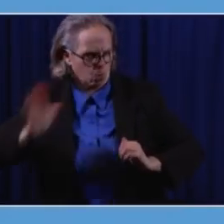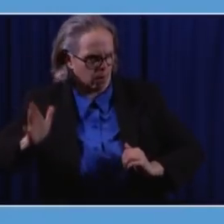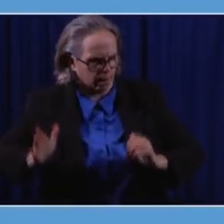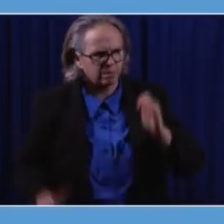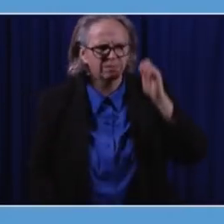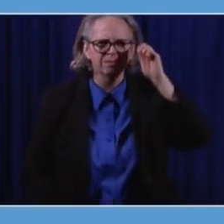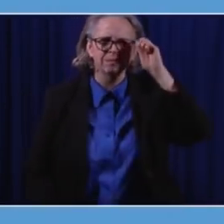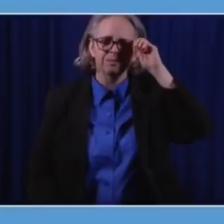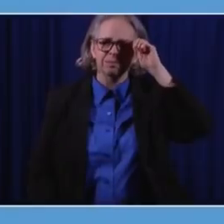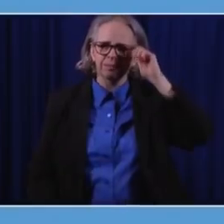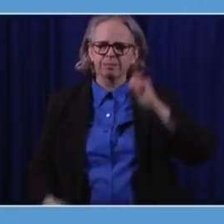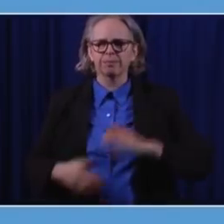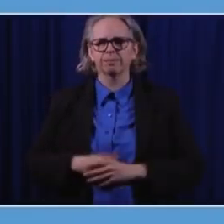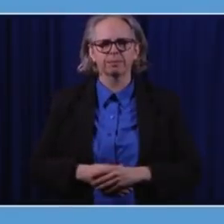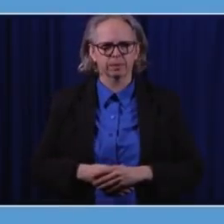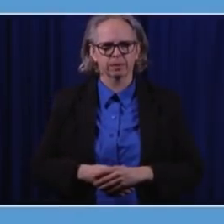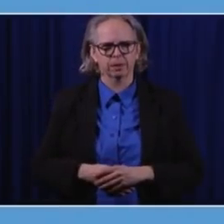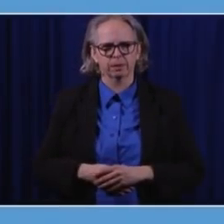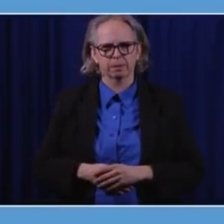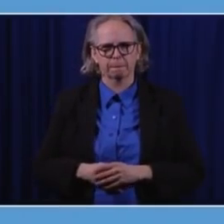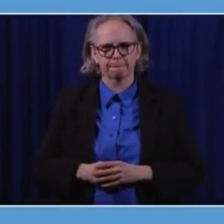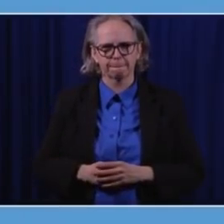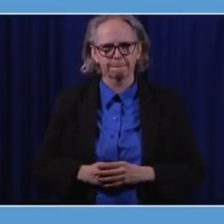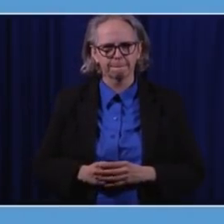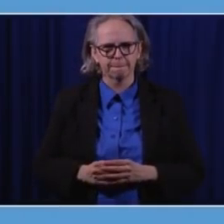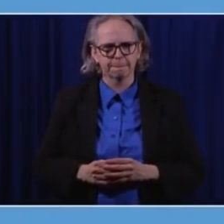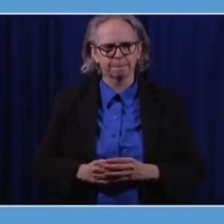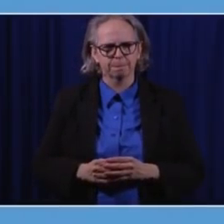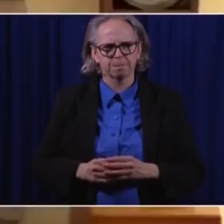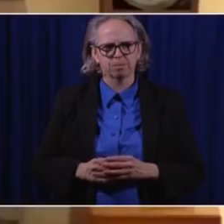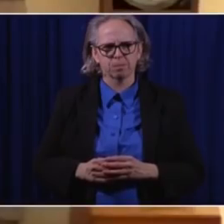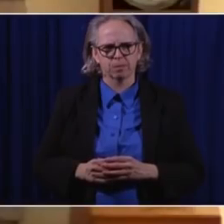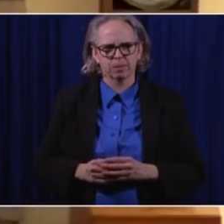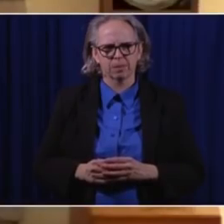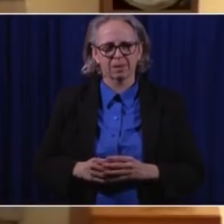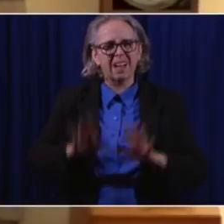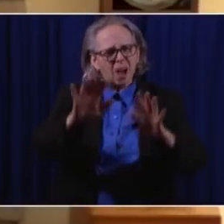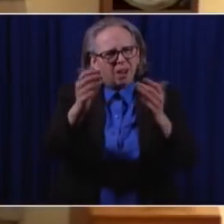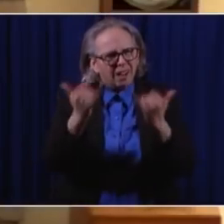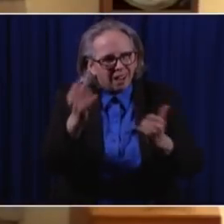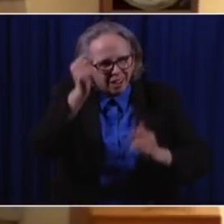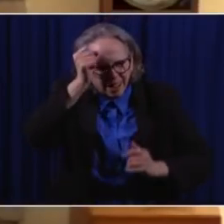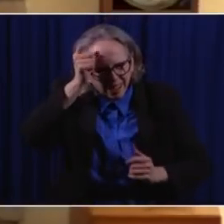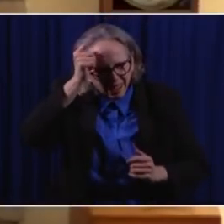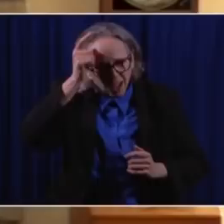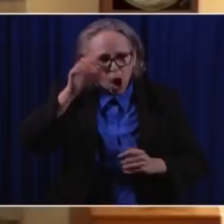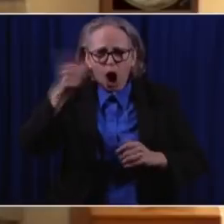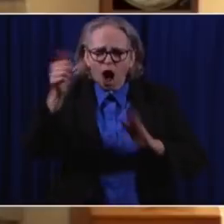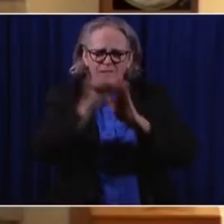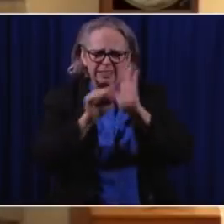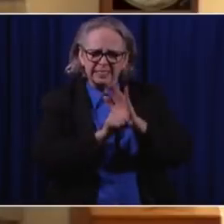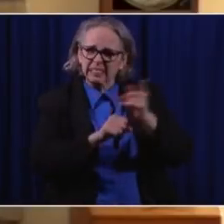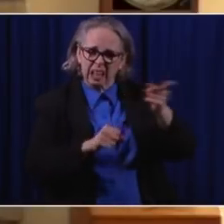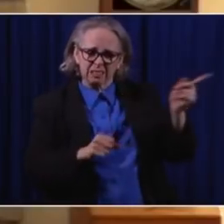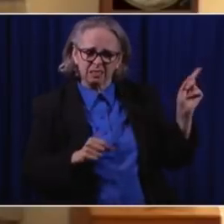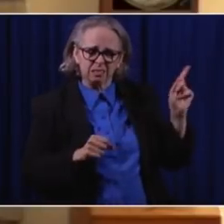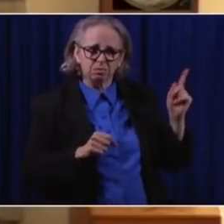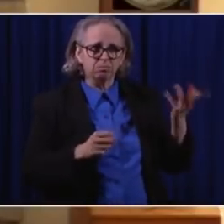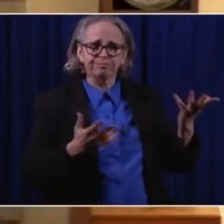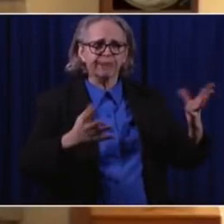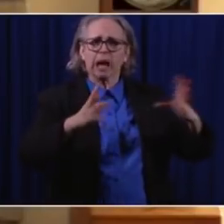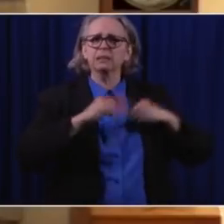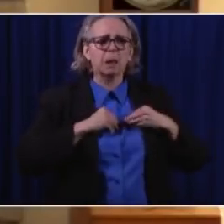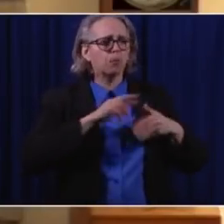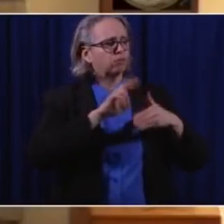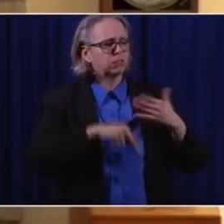don't, so far, our decision is not to do what some states have done, which is just to throw them in and count them once they came back positive, but to